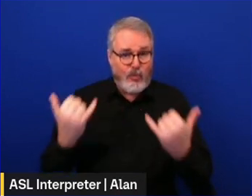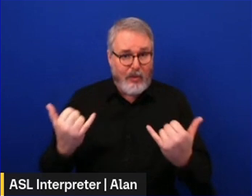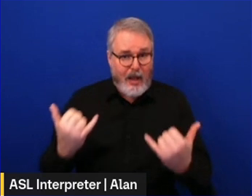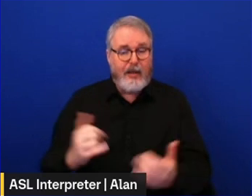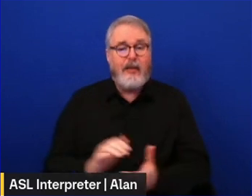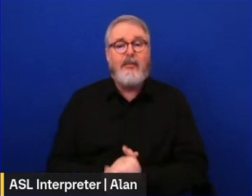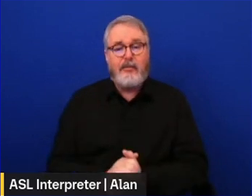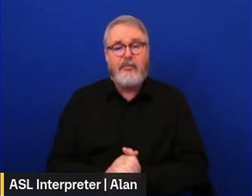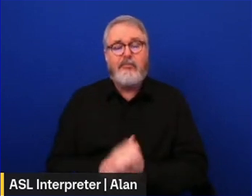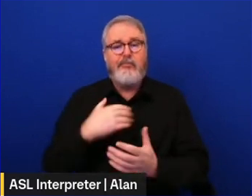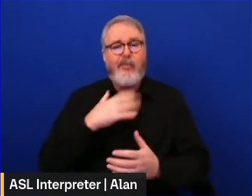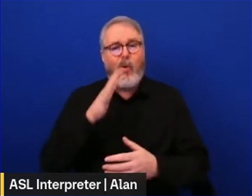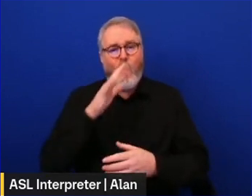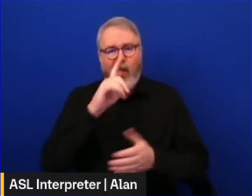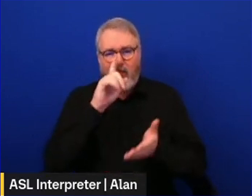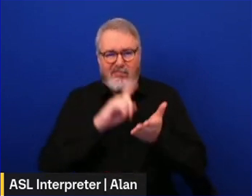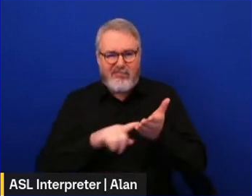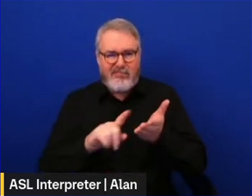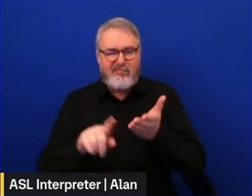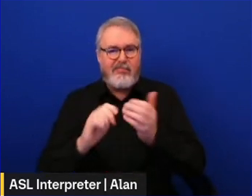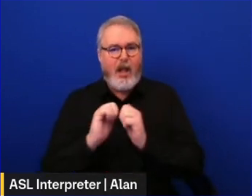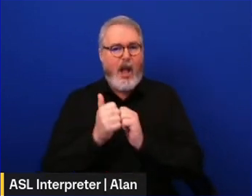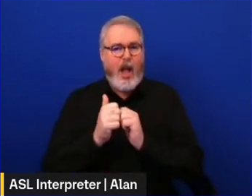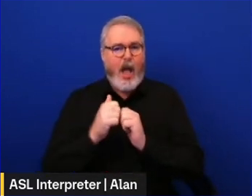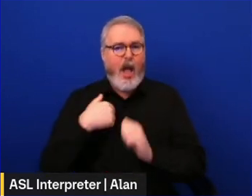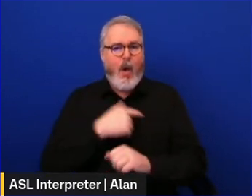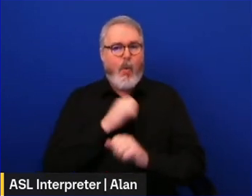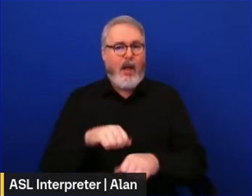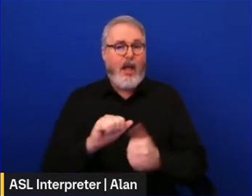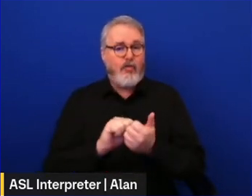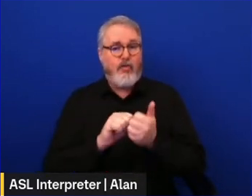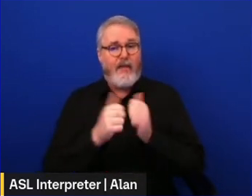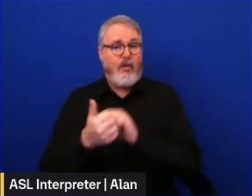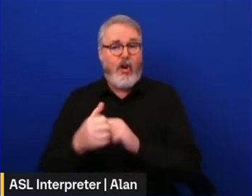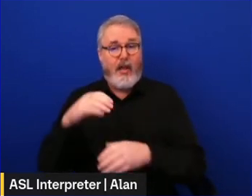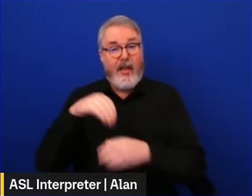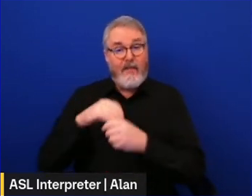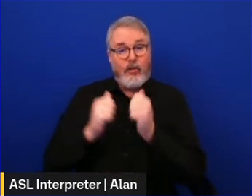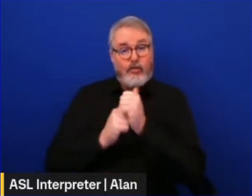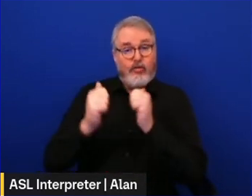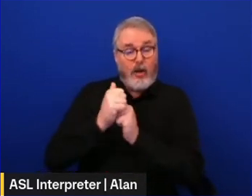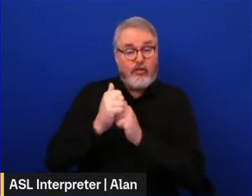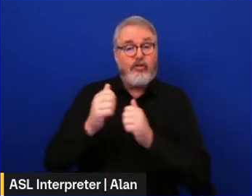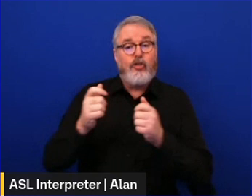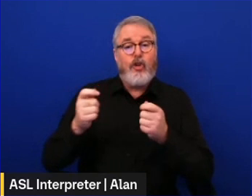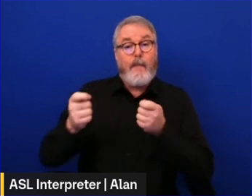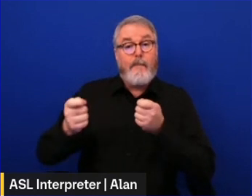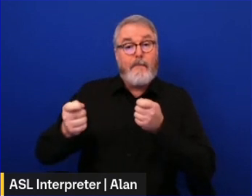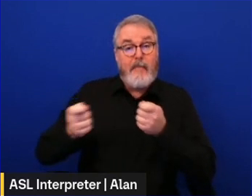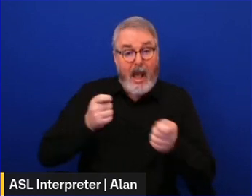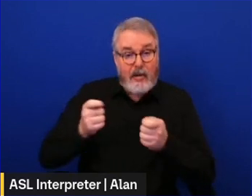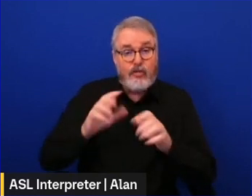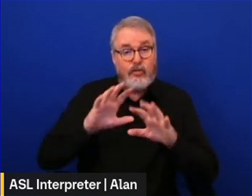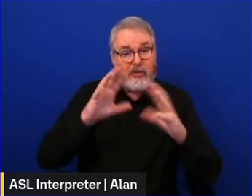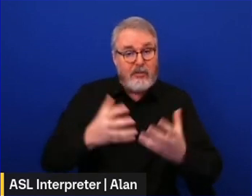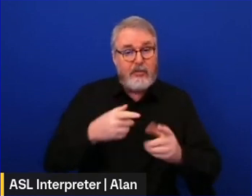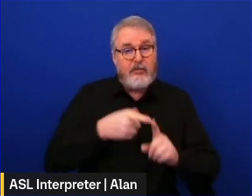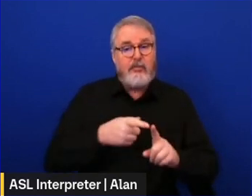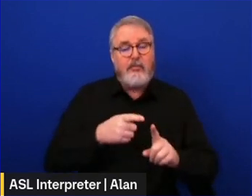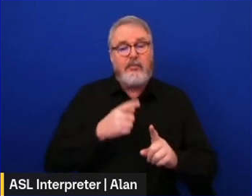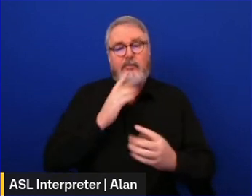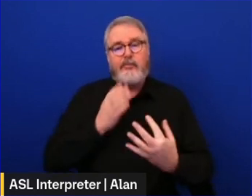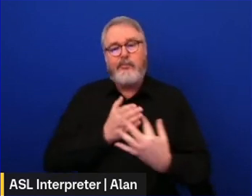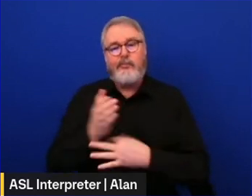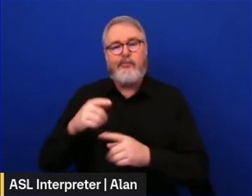to explore how we can transform infrastructure management through no-code